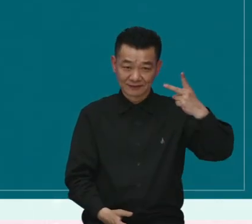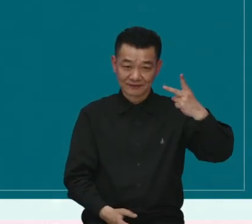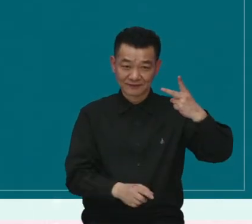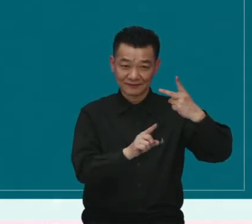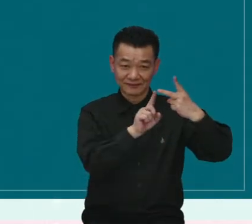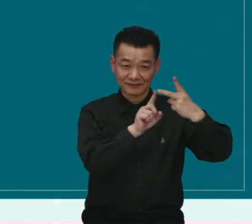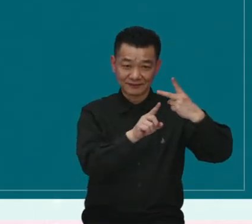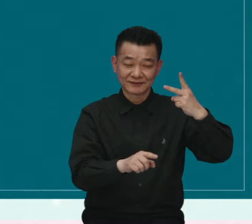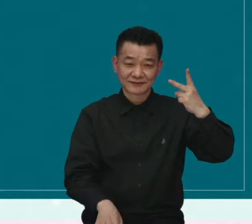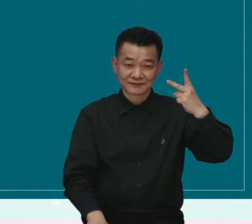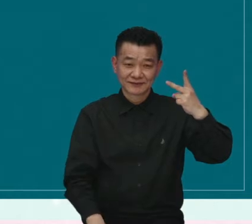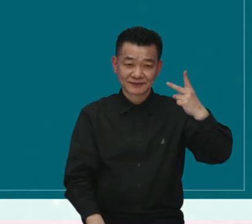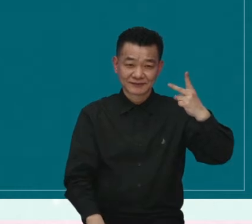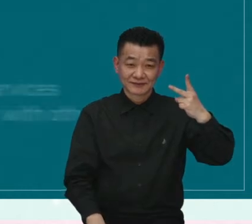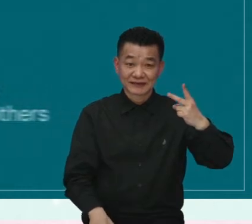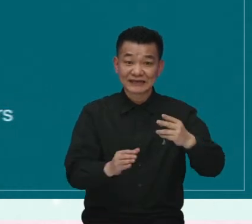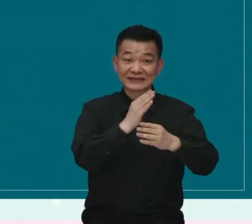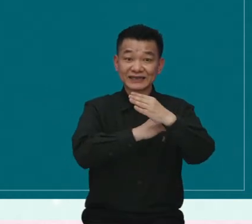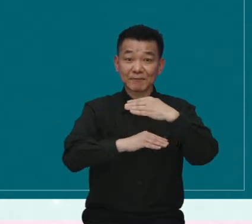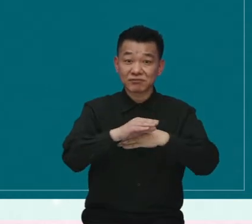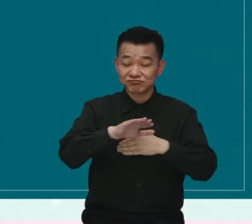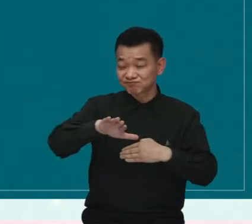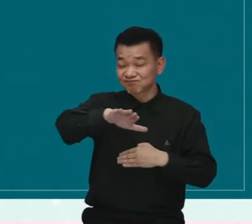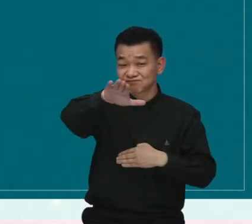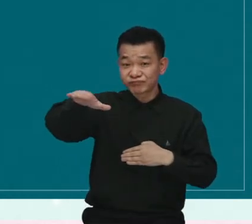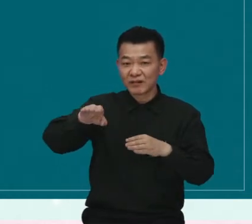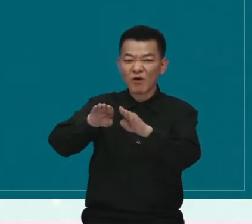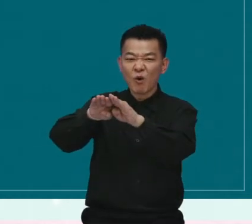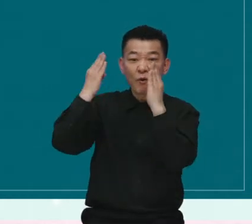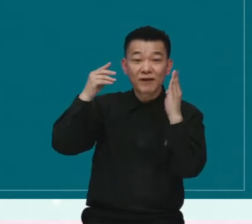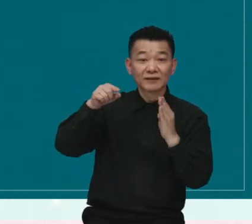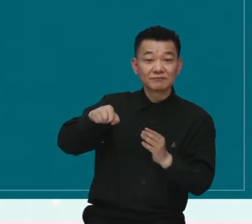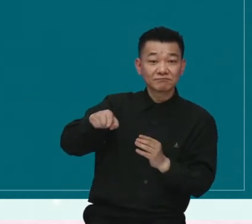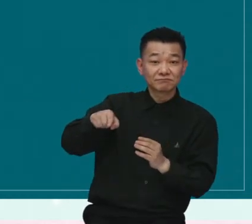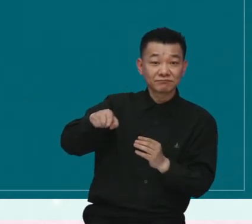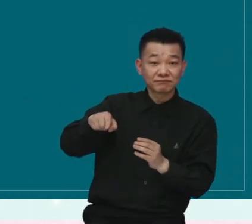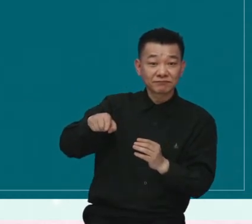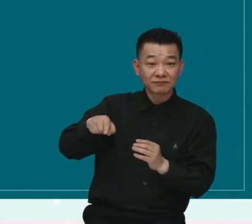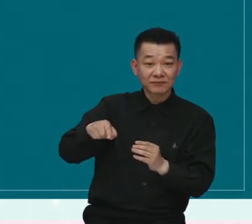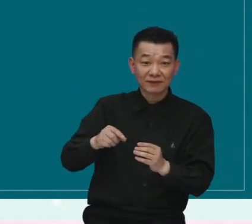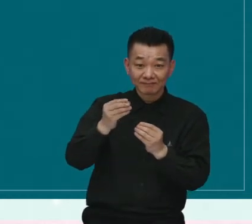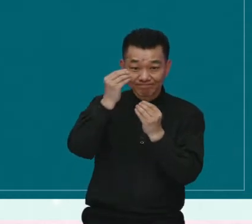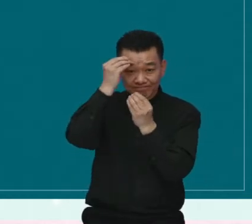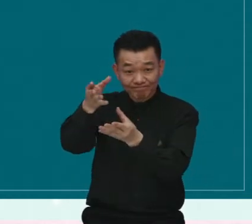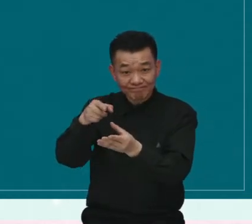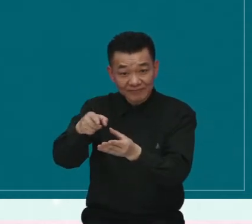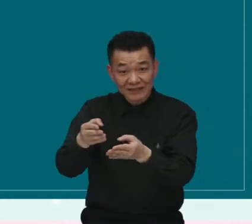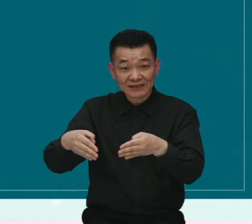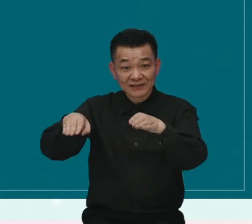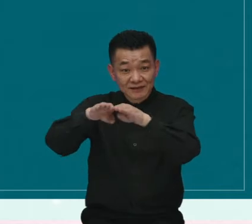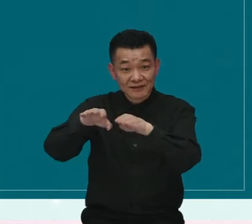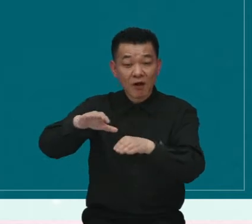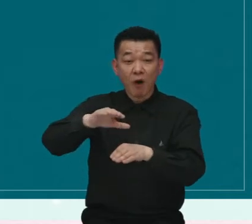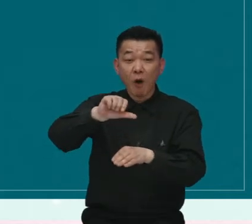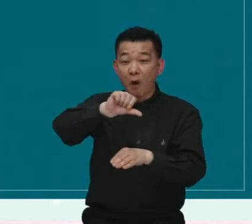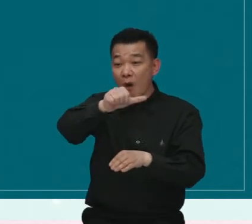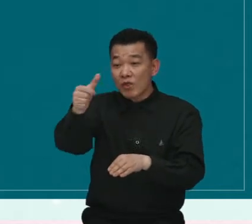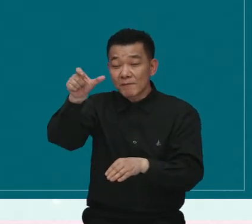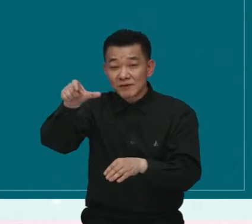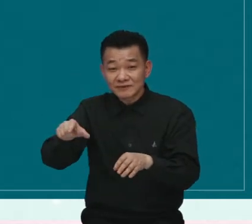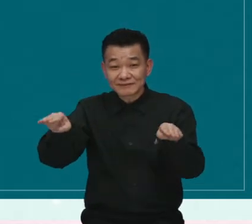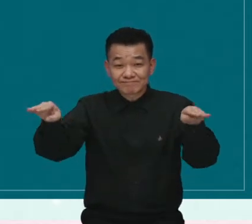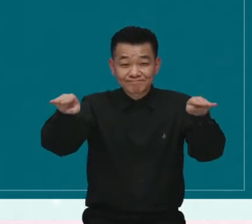The answer is B. The accessibility of persons with disabilities to other facilities and services opened